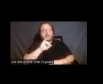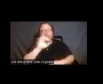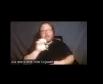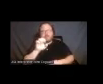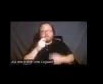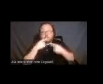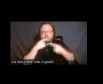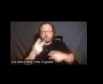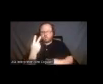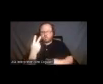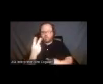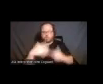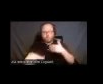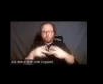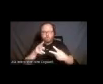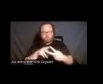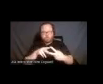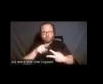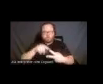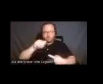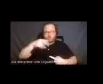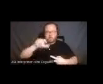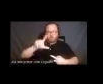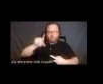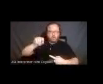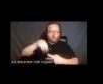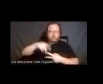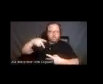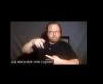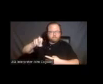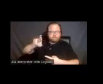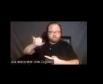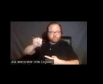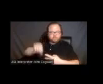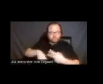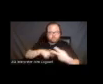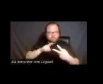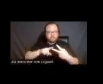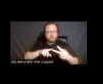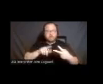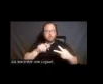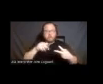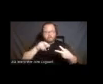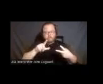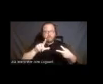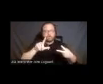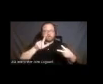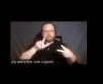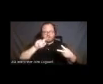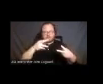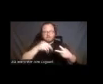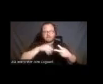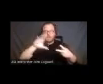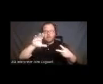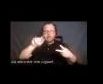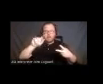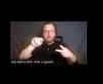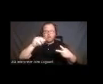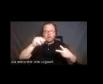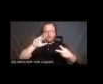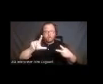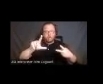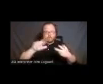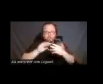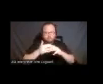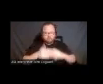2 walks. The first one, April 20th in Paris, and October 26th in Cathedral City. Now we can sponsor, they've asked us to